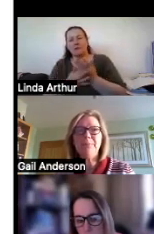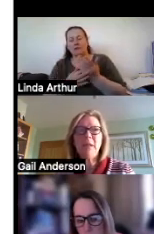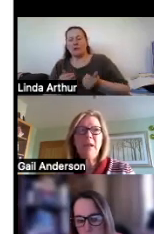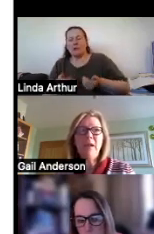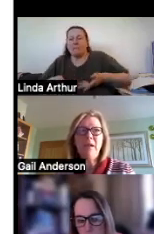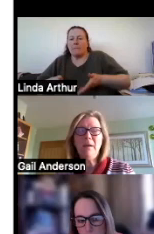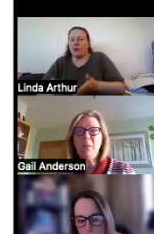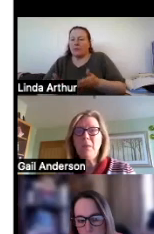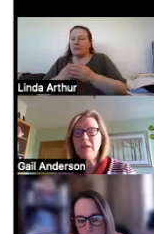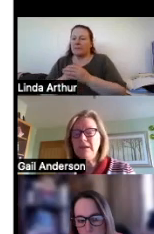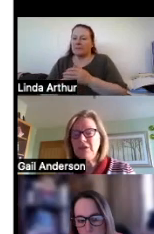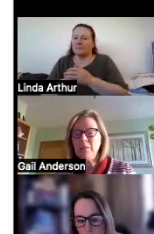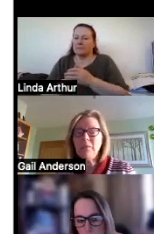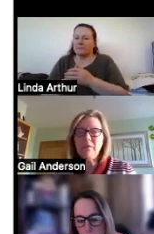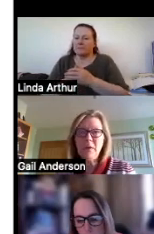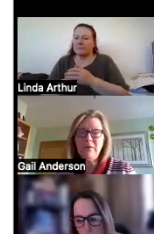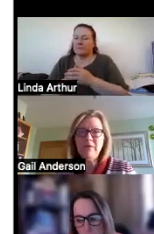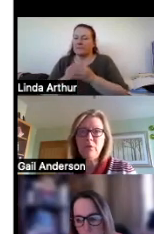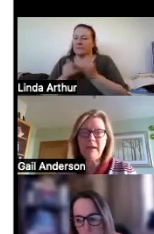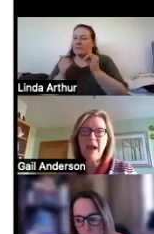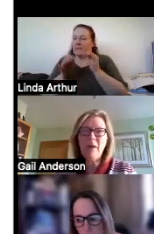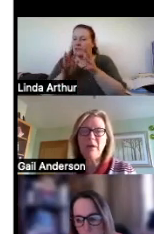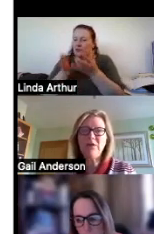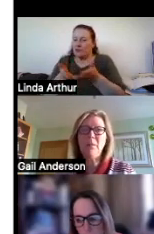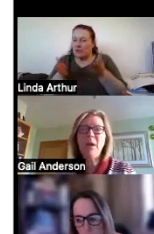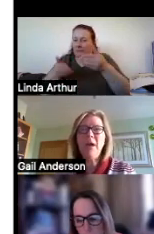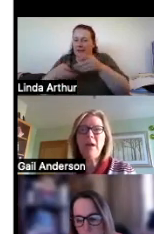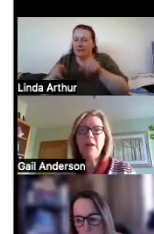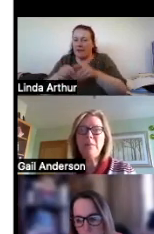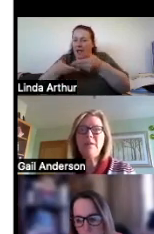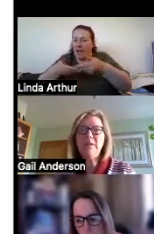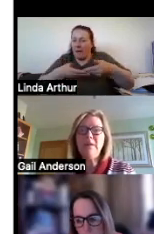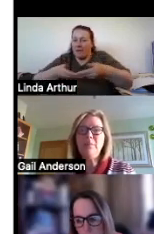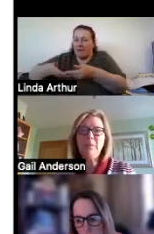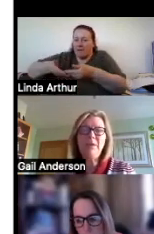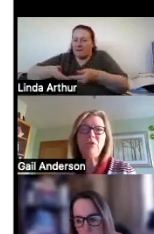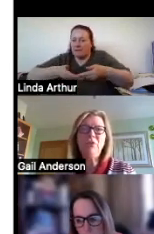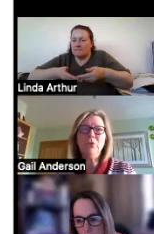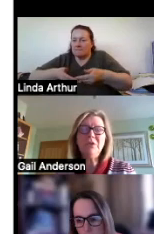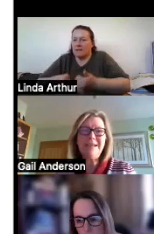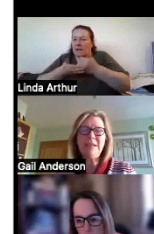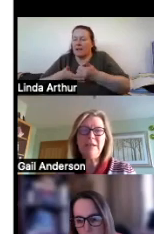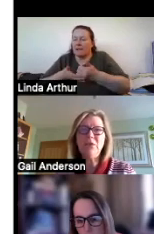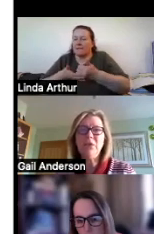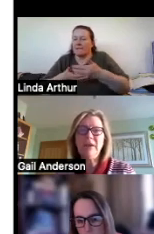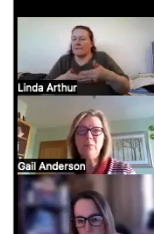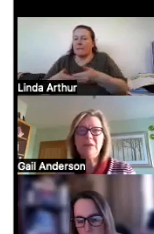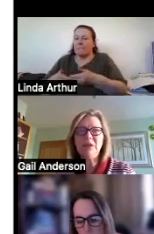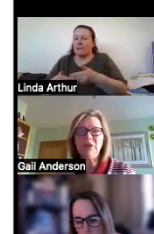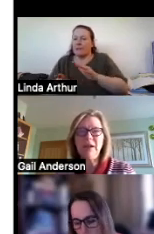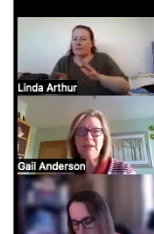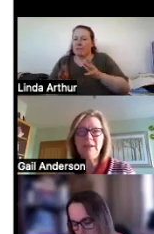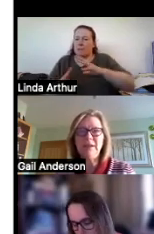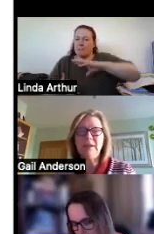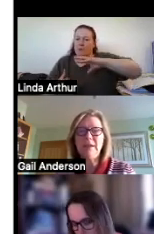process. The shape of the pelvic floor, that hammock shape, helps the baby to rotate into the right